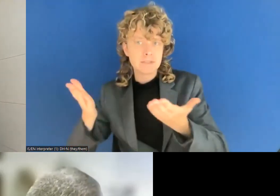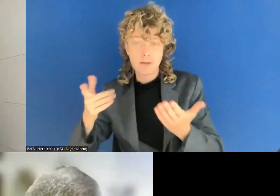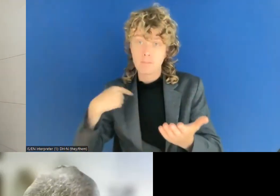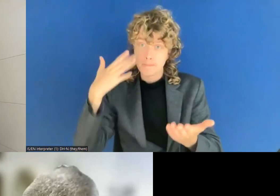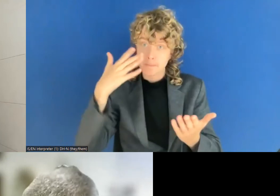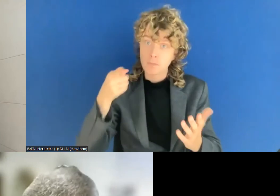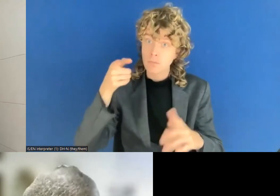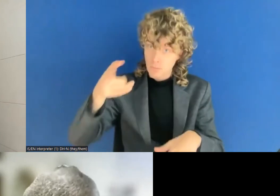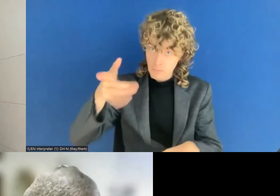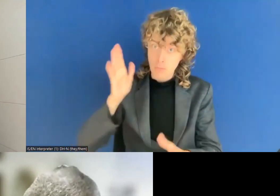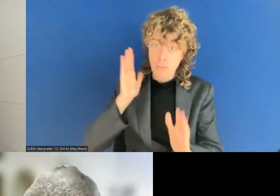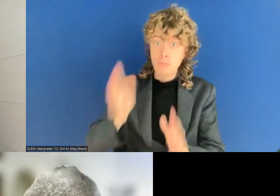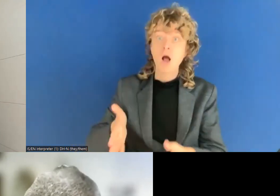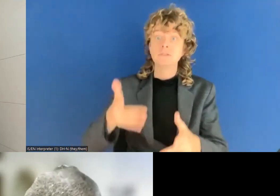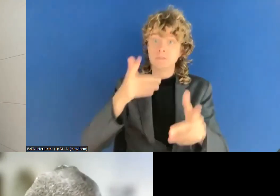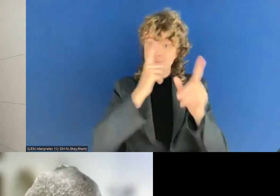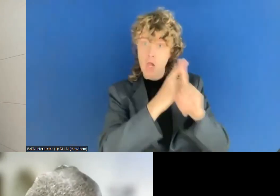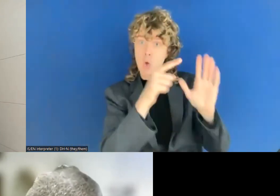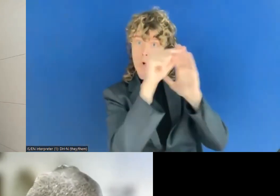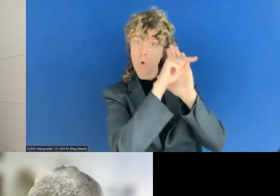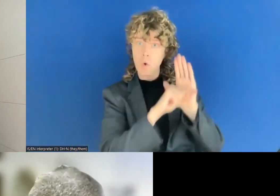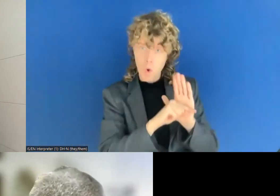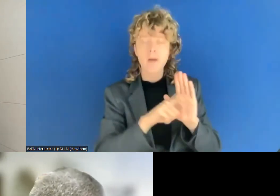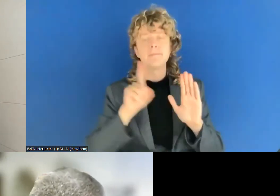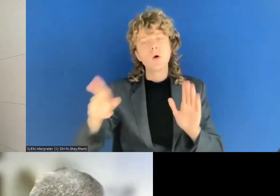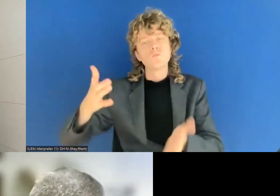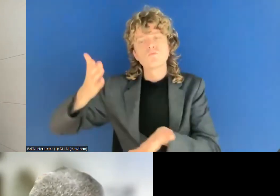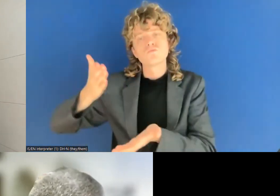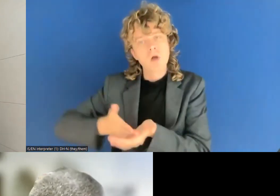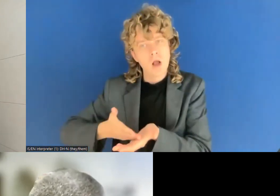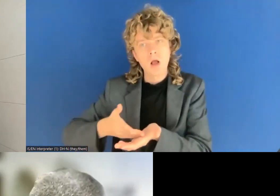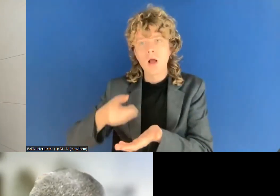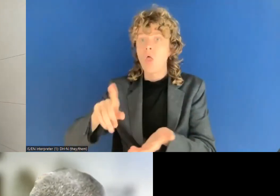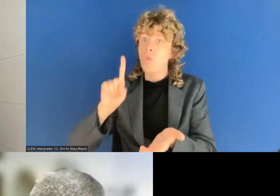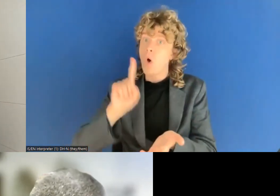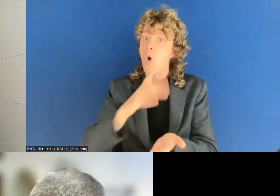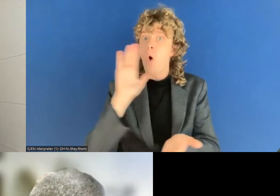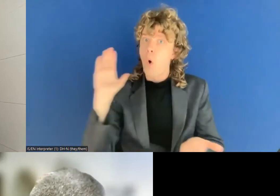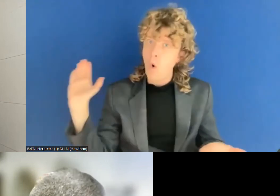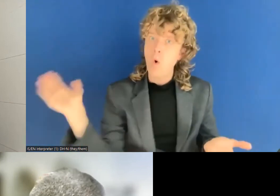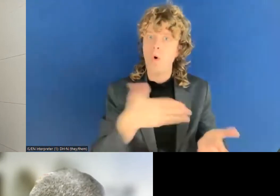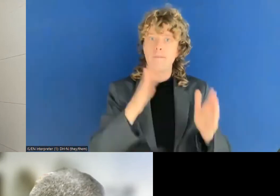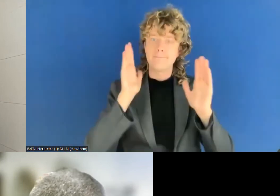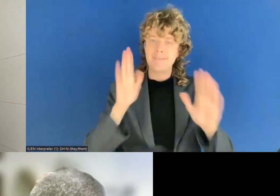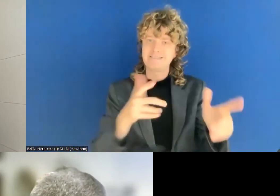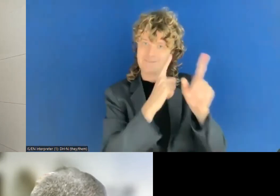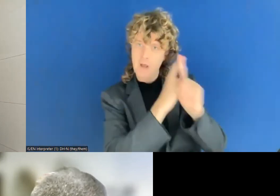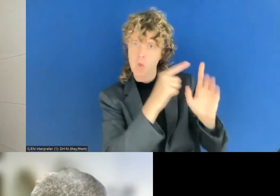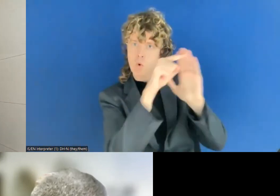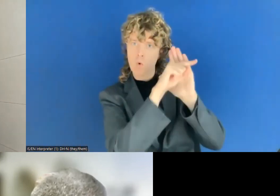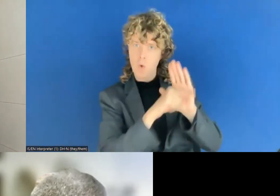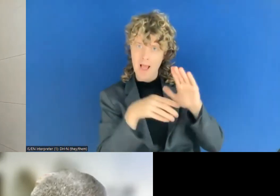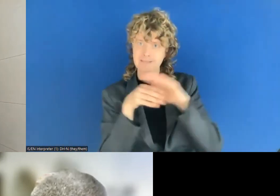but that's a good point. So not everyone is in scope of the Accessibility Act. So another